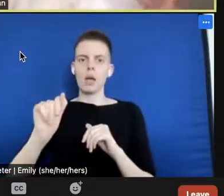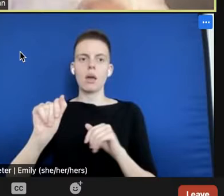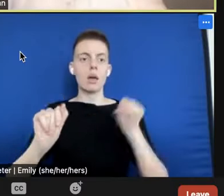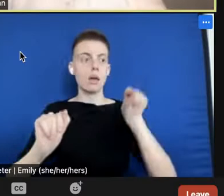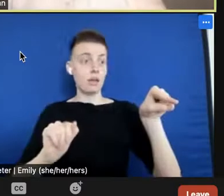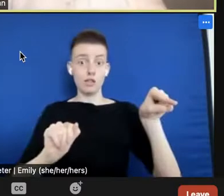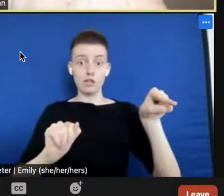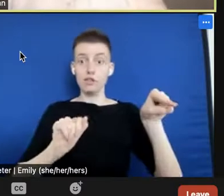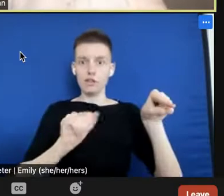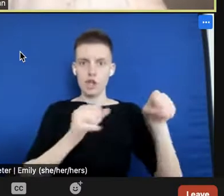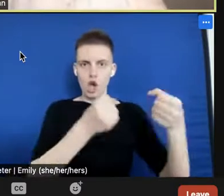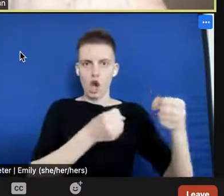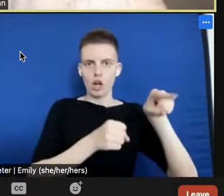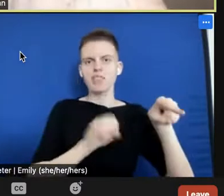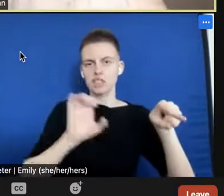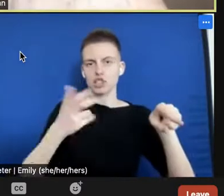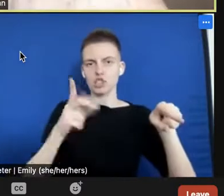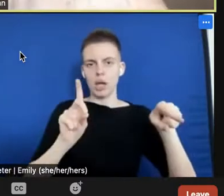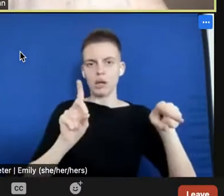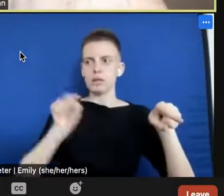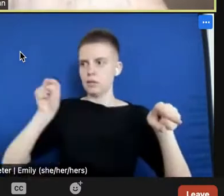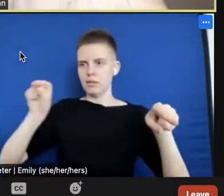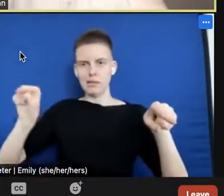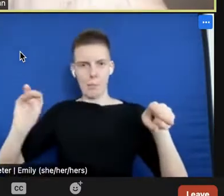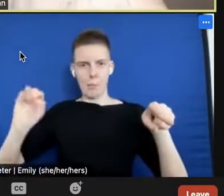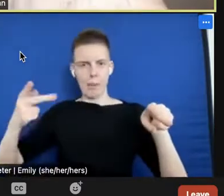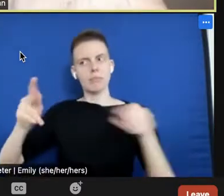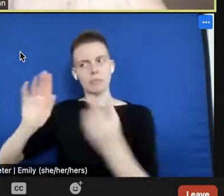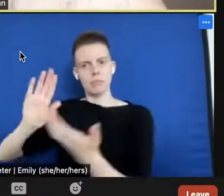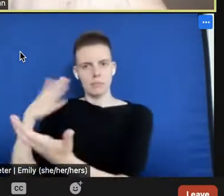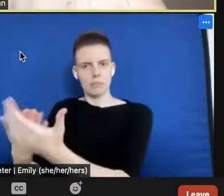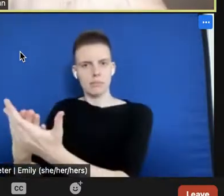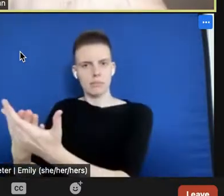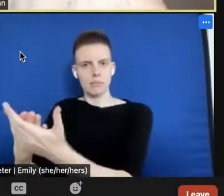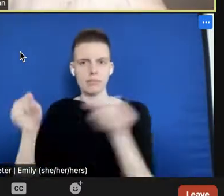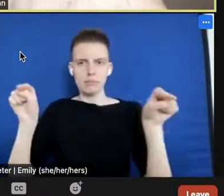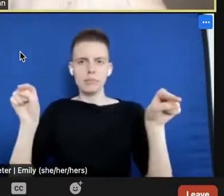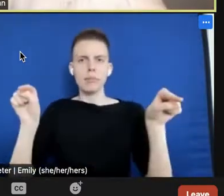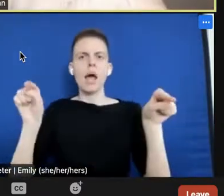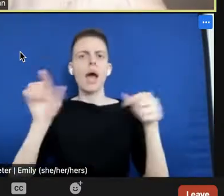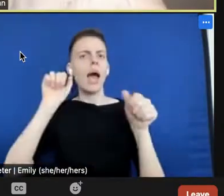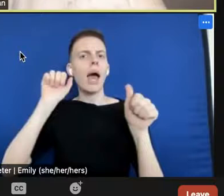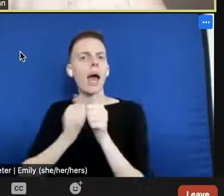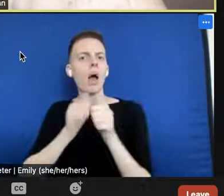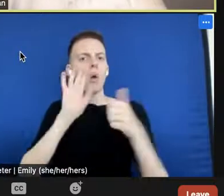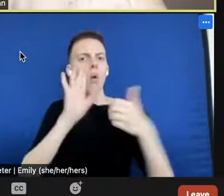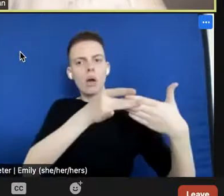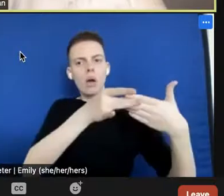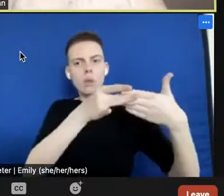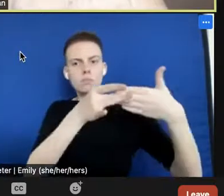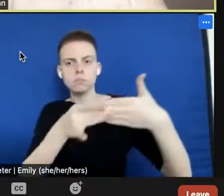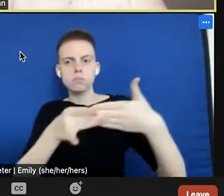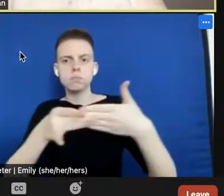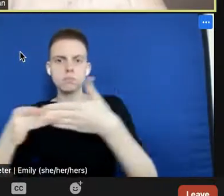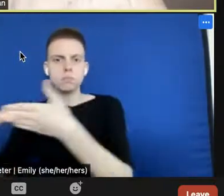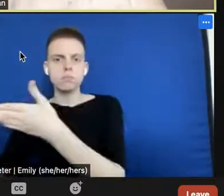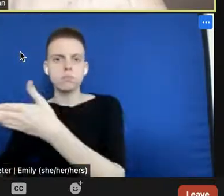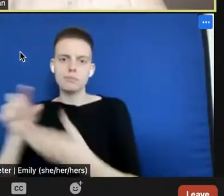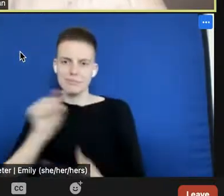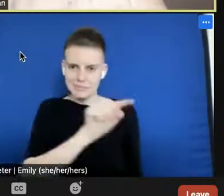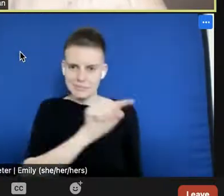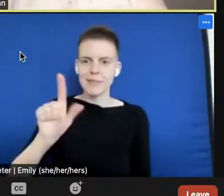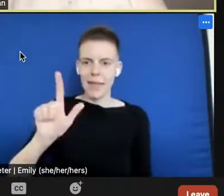child and the destination, you know, the people in the car, the person in the car, and the destination, which is the accomplishment of the task. There will